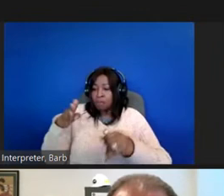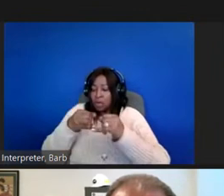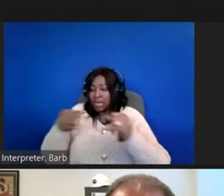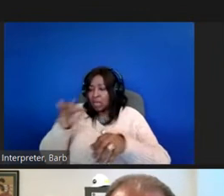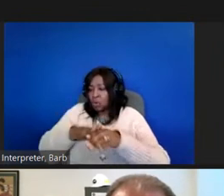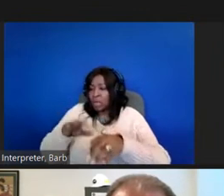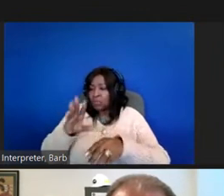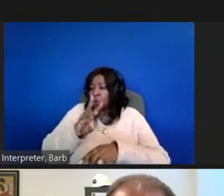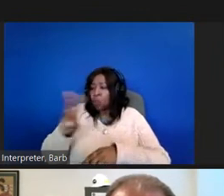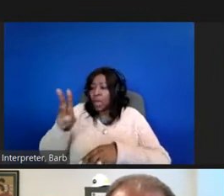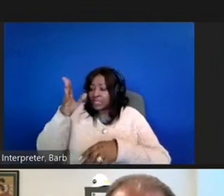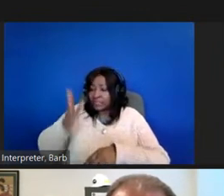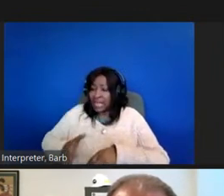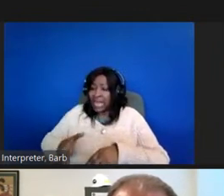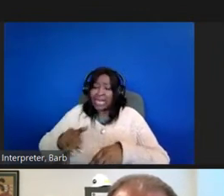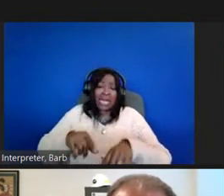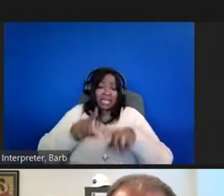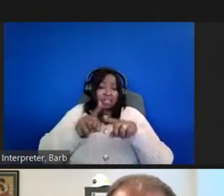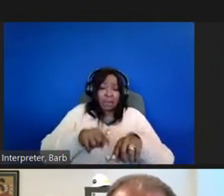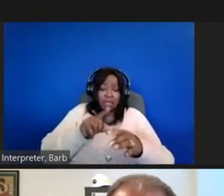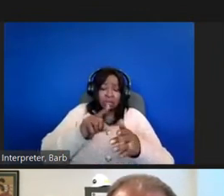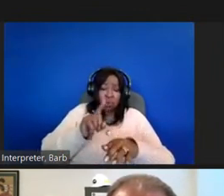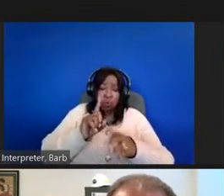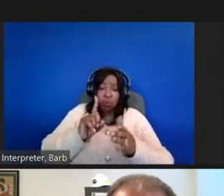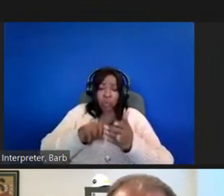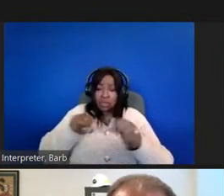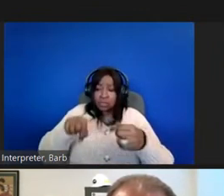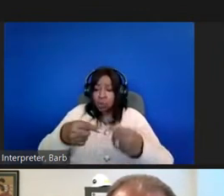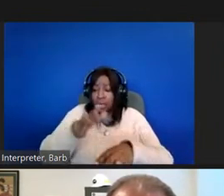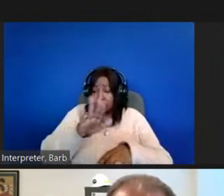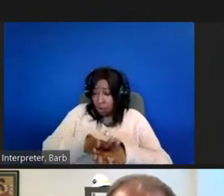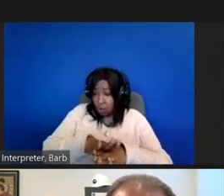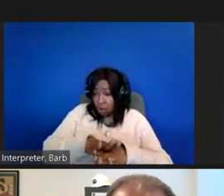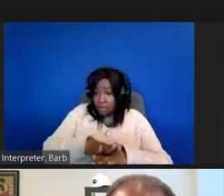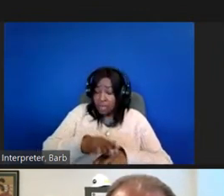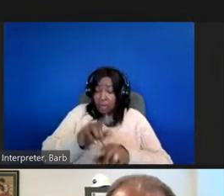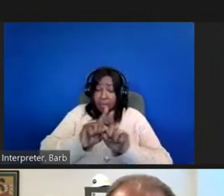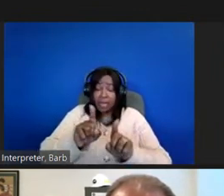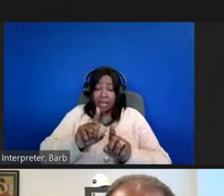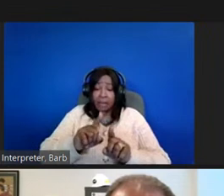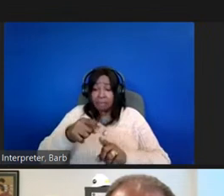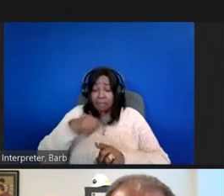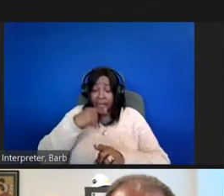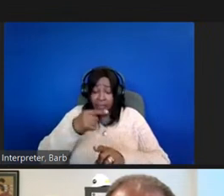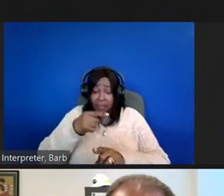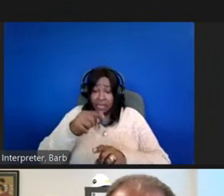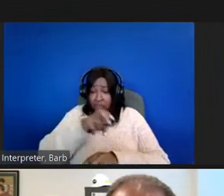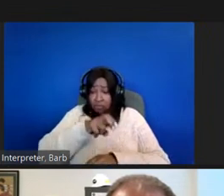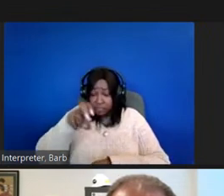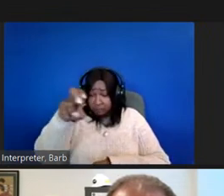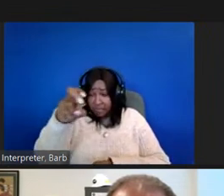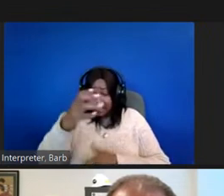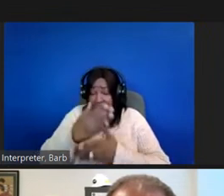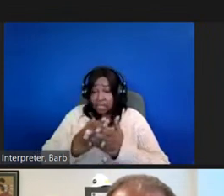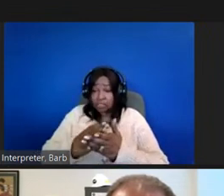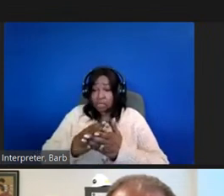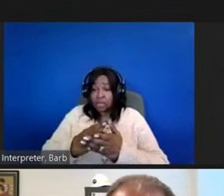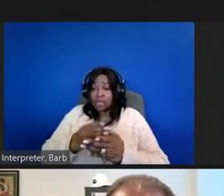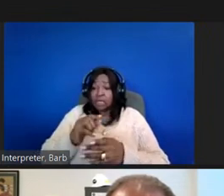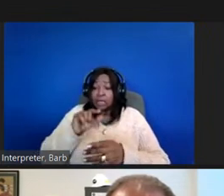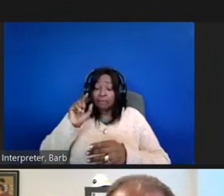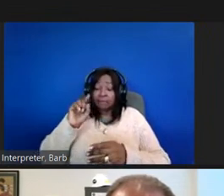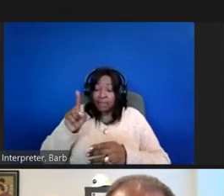depends what's going on, but the police department, public transportation section patrols the whole system,